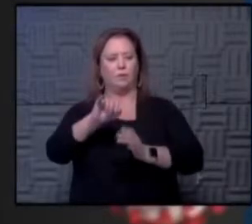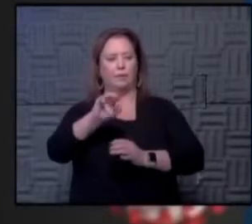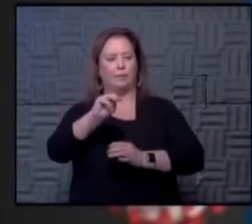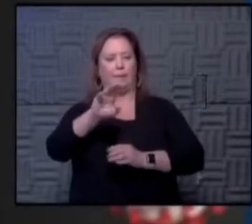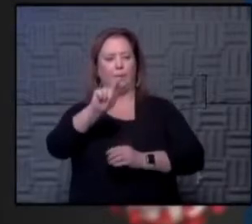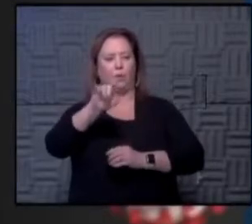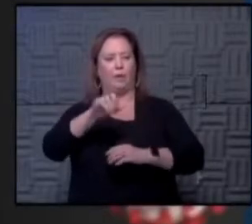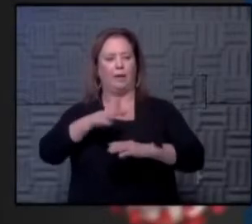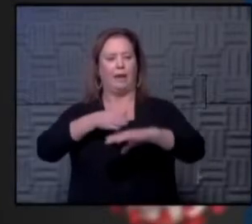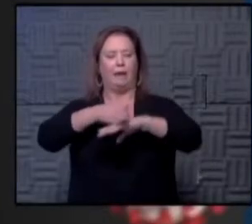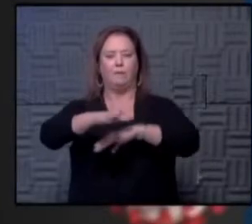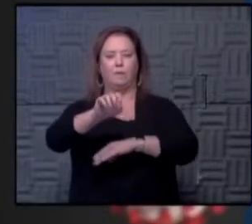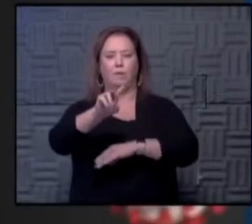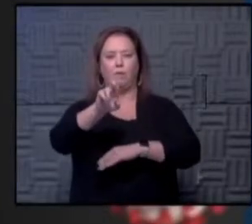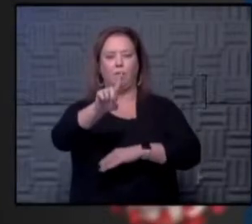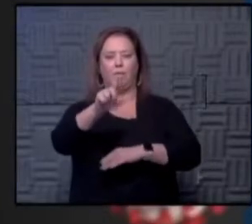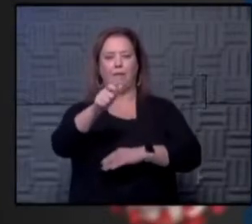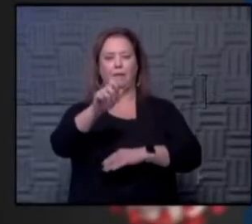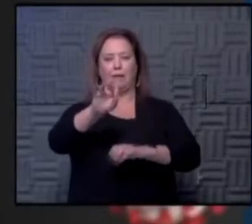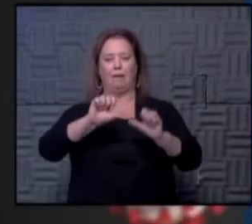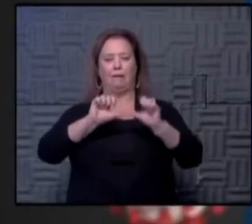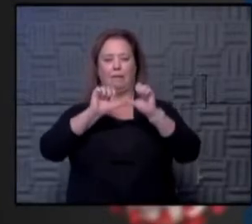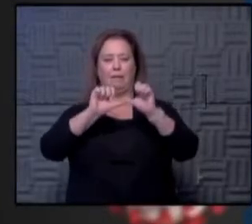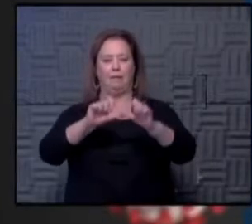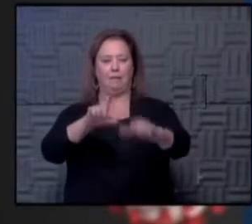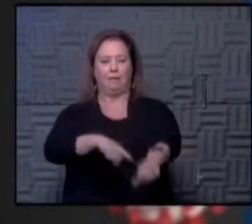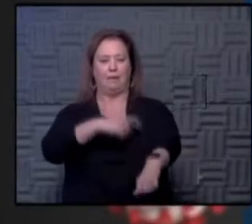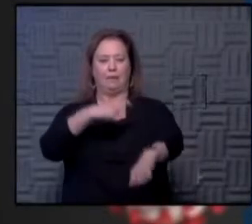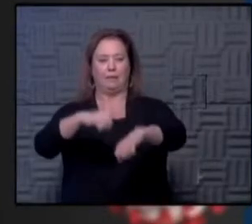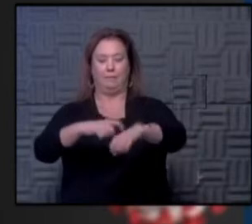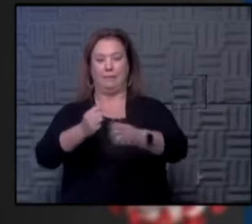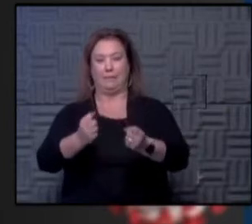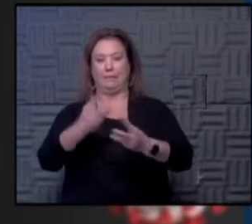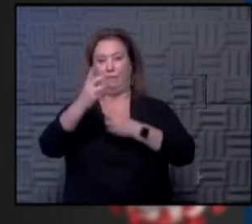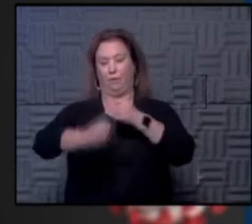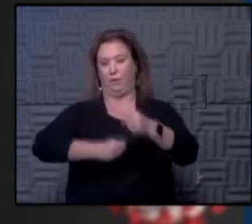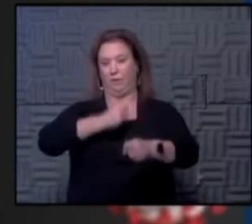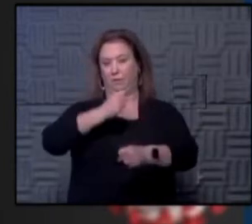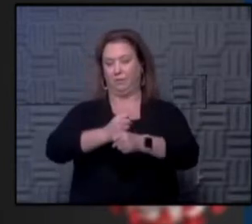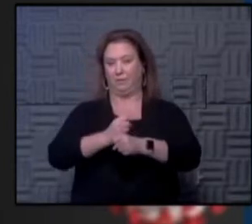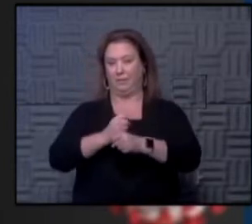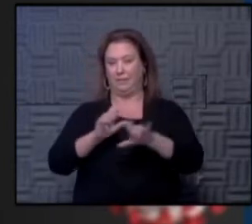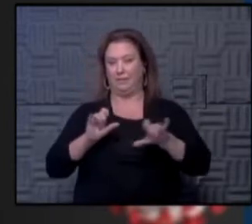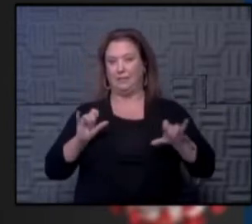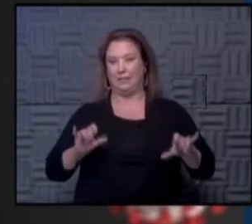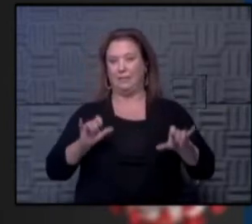after COVID-19 might last a long time, even years? Will